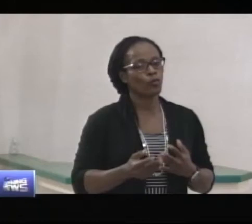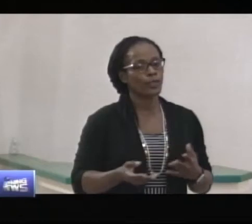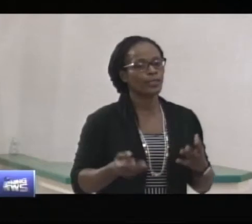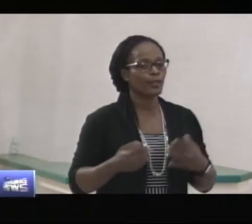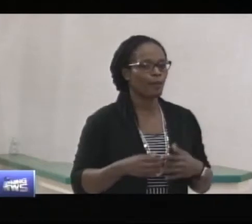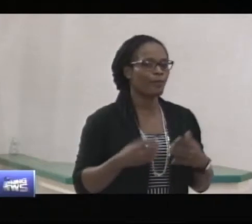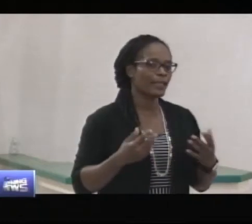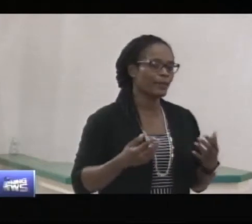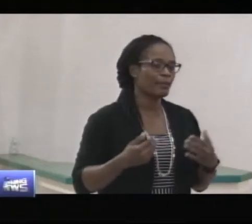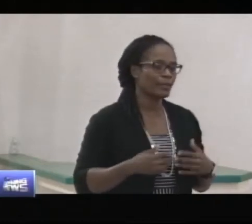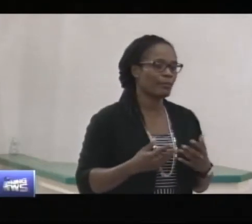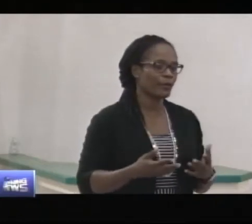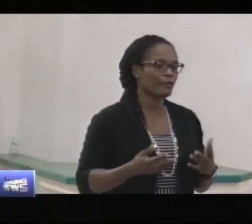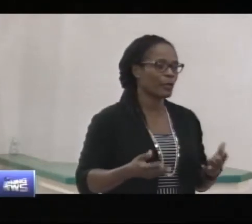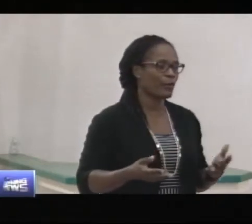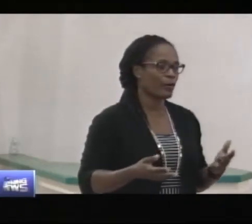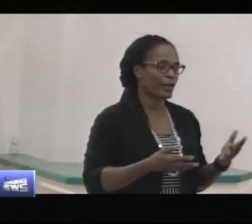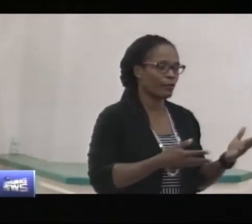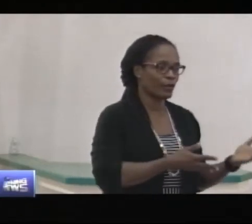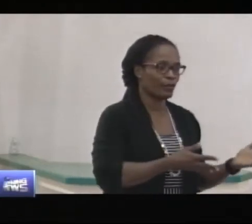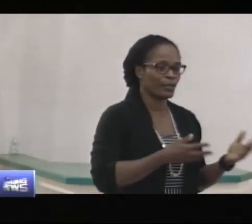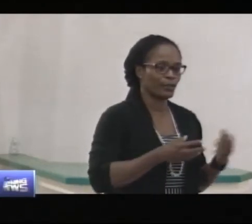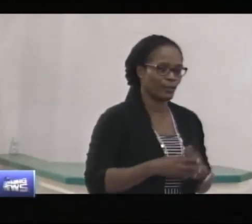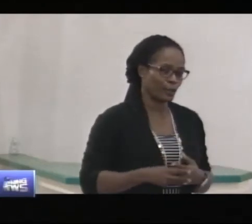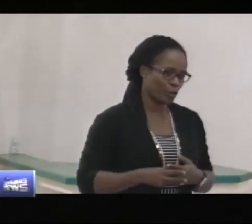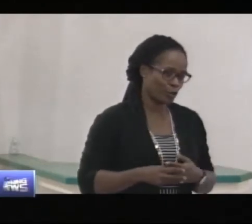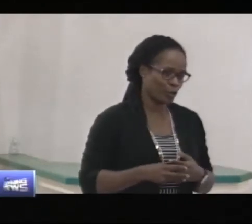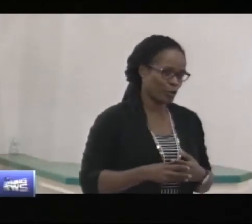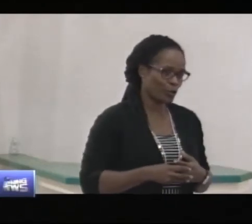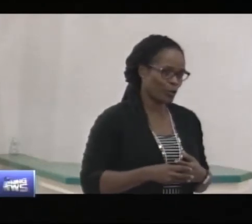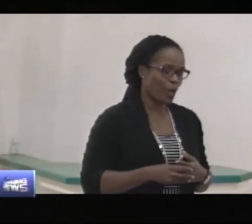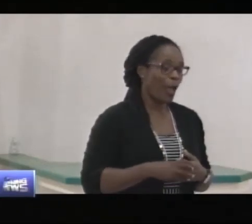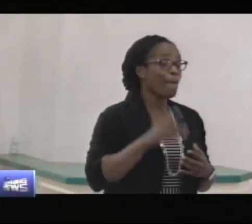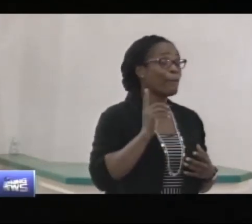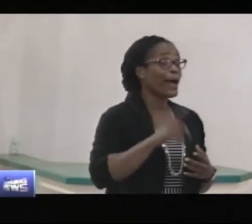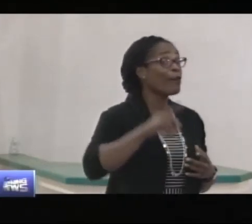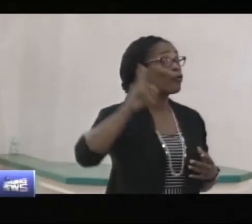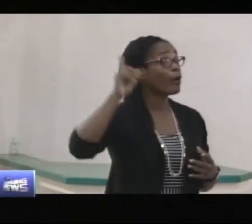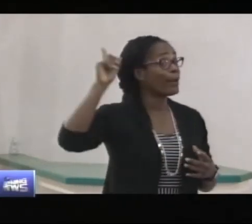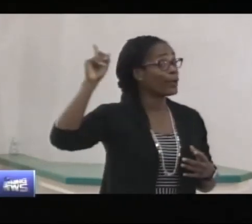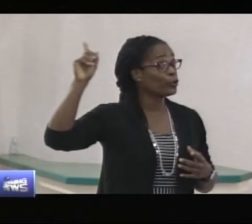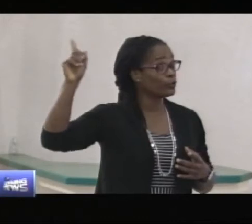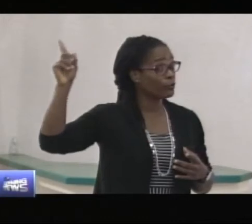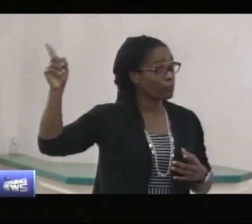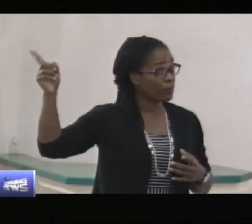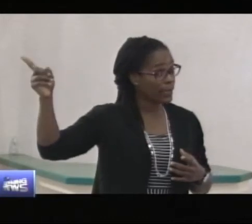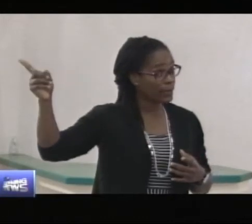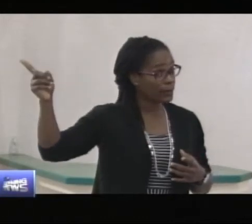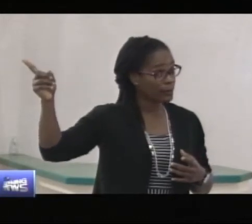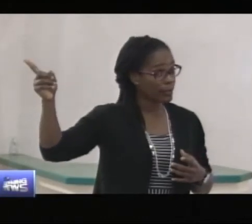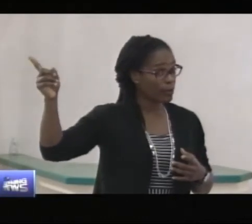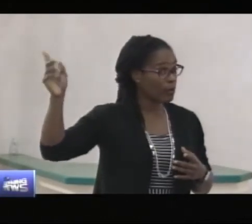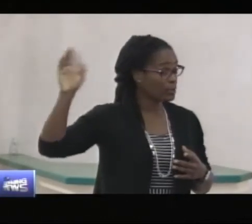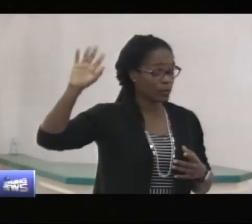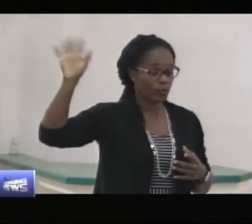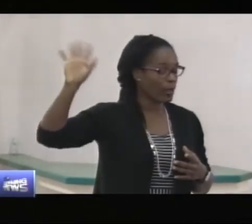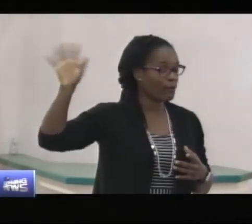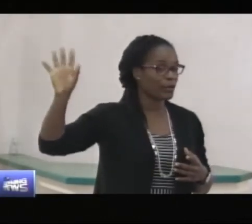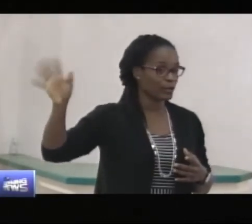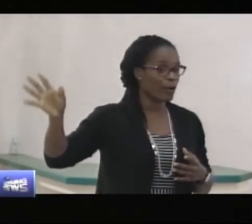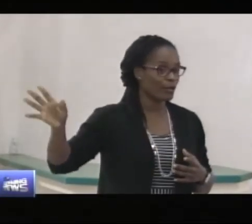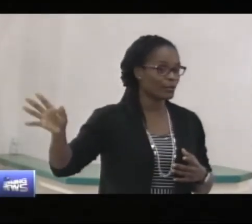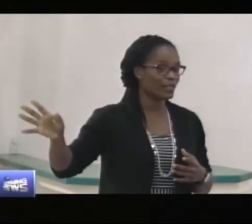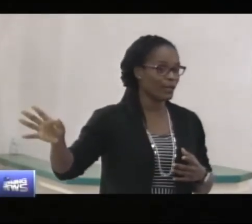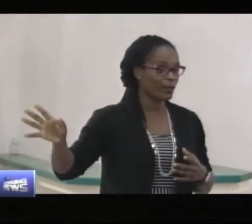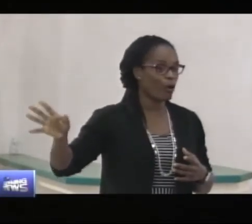So what's to stop me from eating a piece of breadfruit in the morning with a piece of fish? But I will go and buy a gluten-free bread that cost me whatever